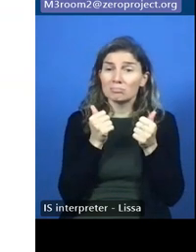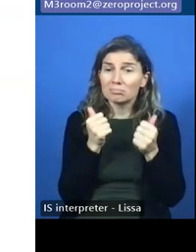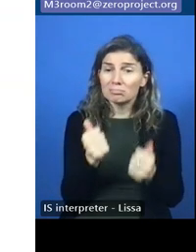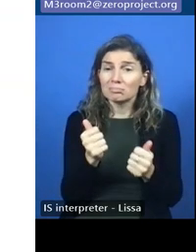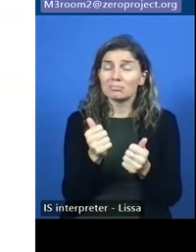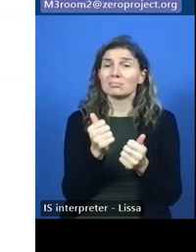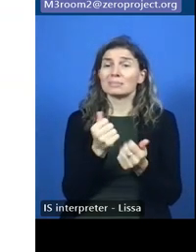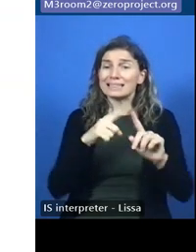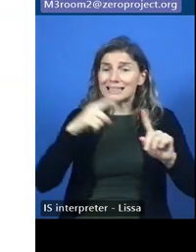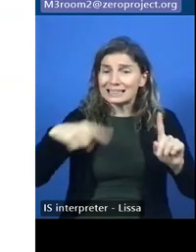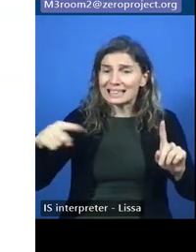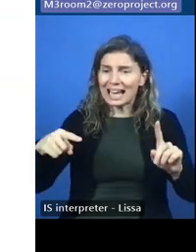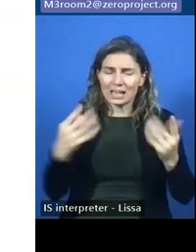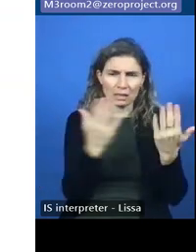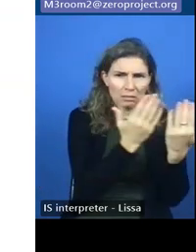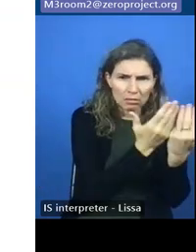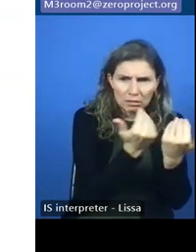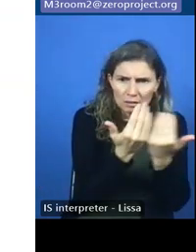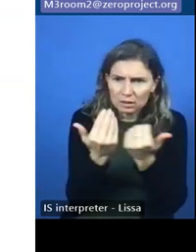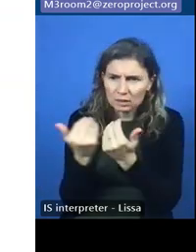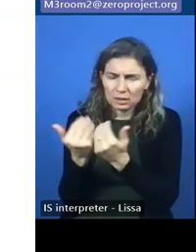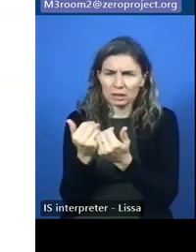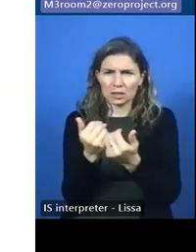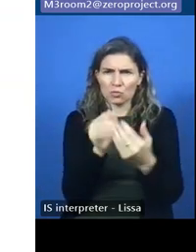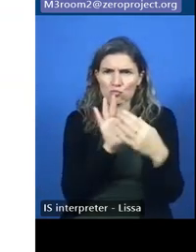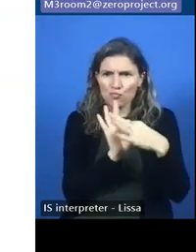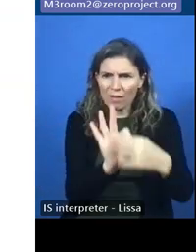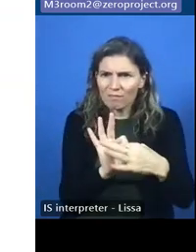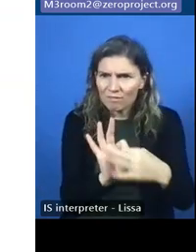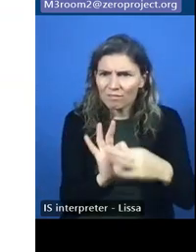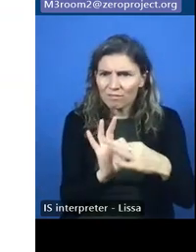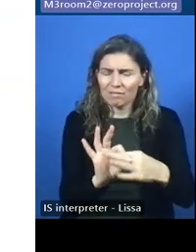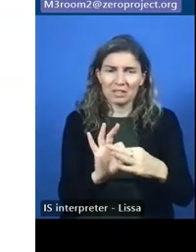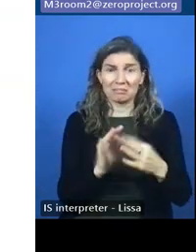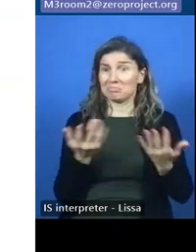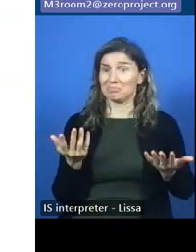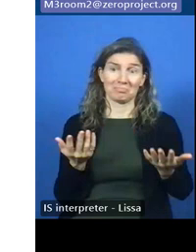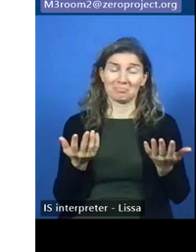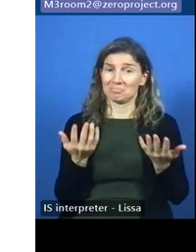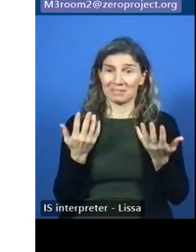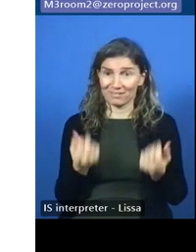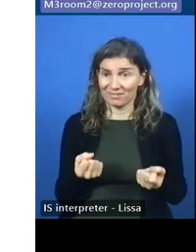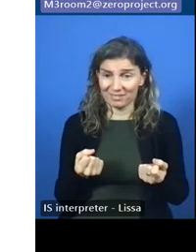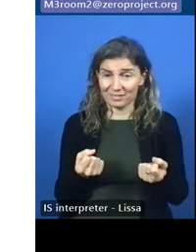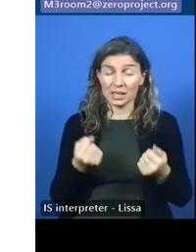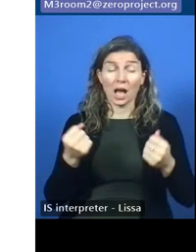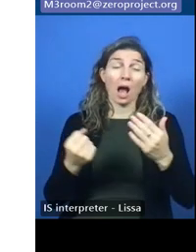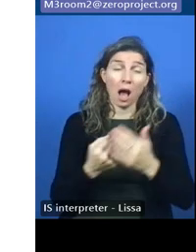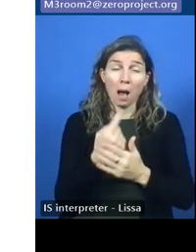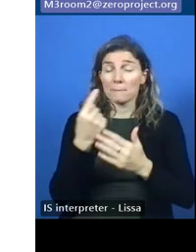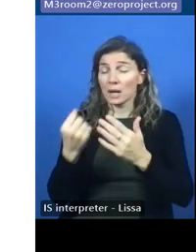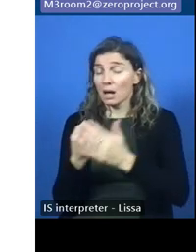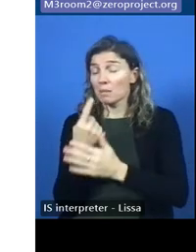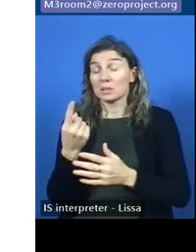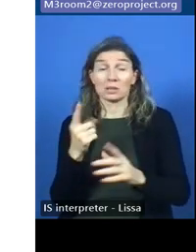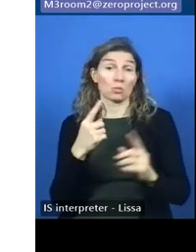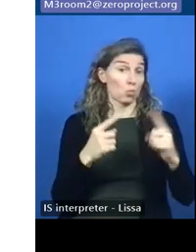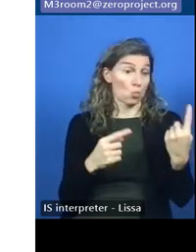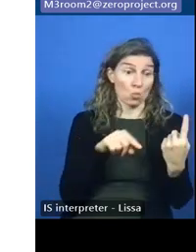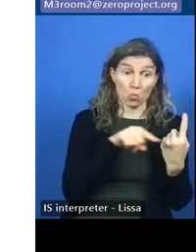official data. This scenario is much more frequent than we can know. And it's happening also for women's rights,